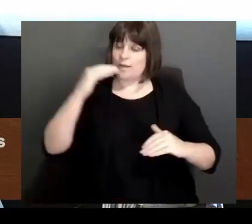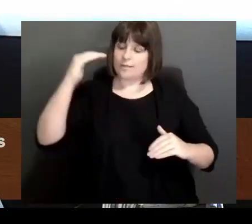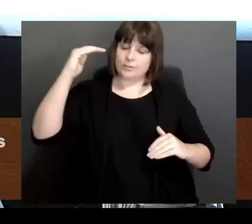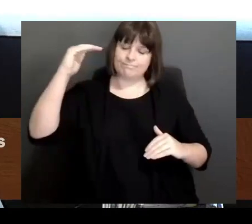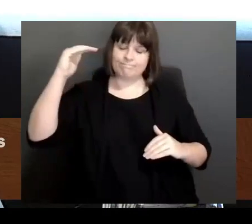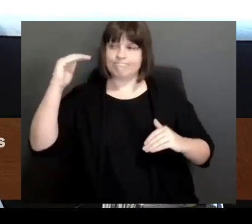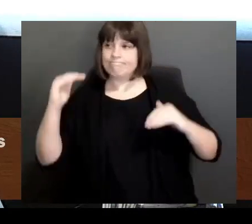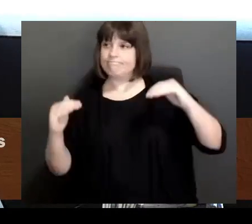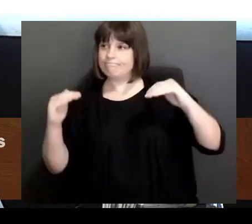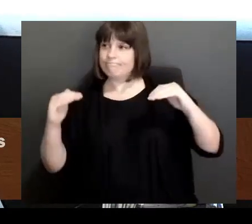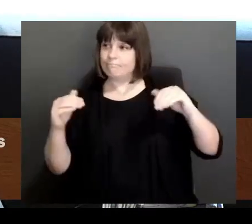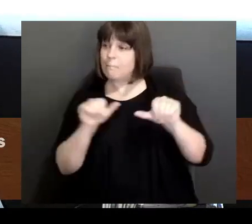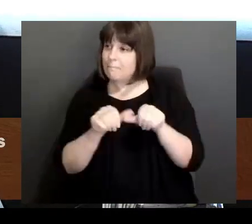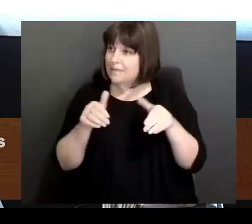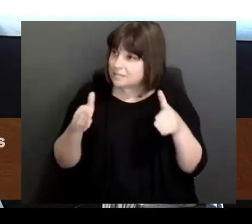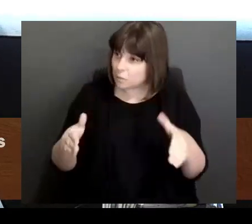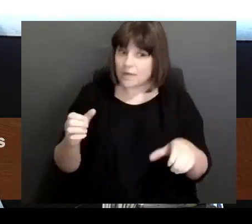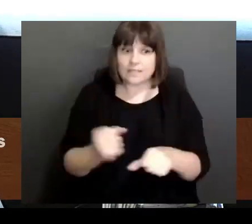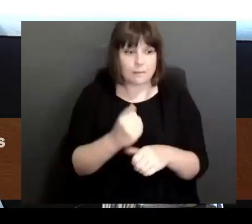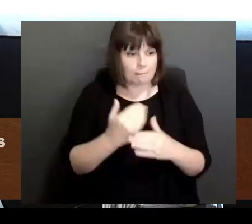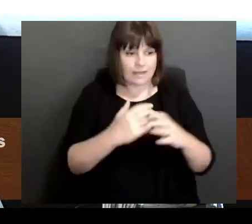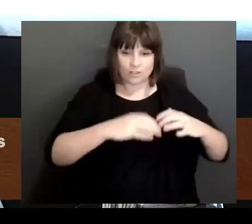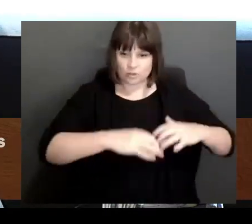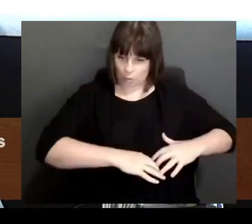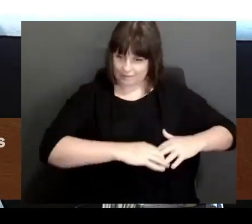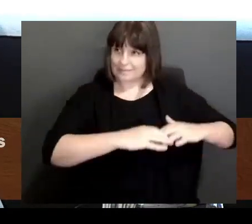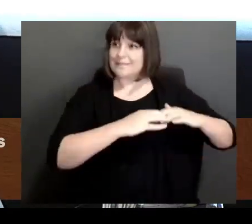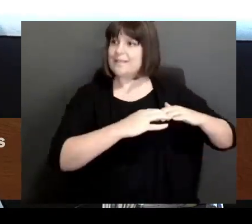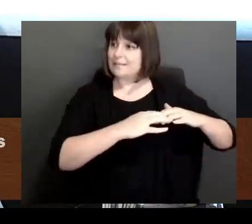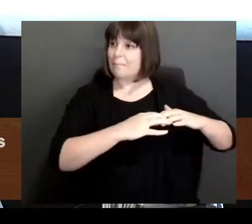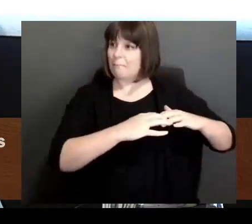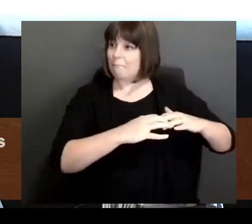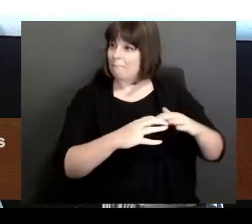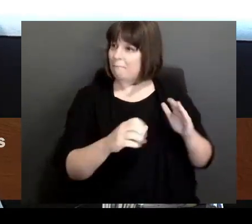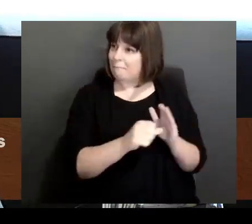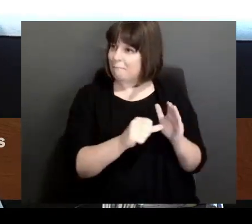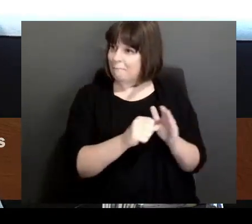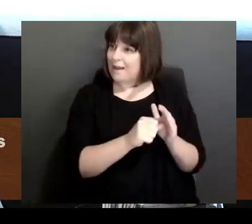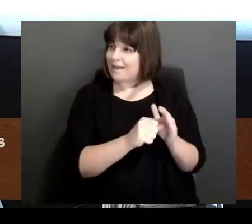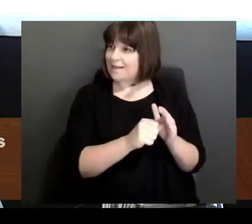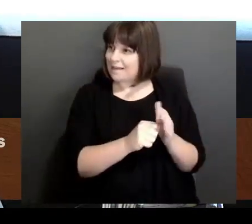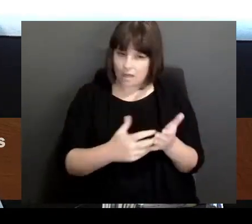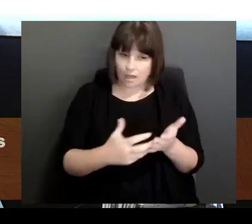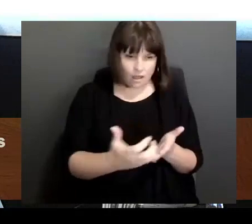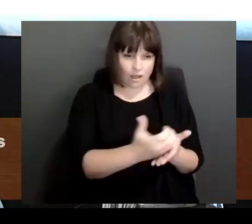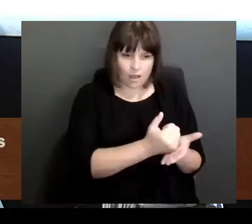by ensuring that there is that enduring revenue and resourcing. Absolutely.